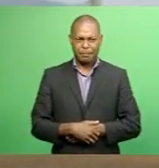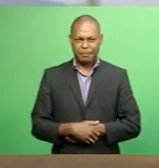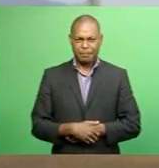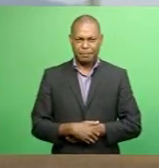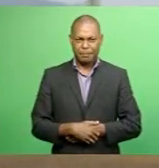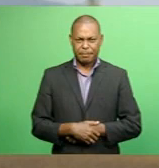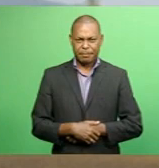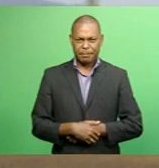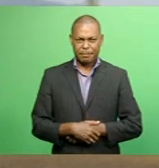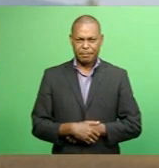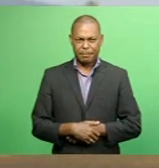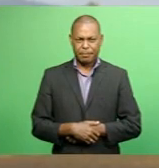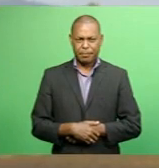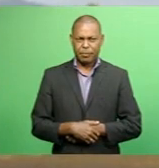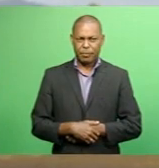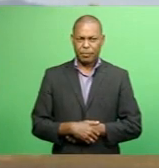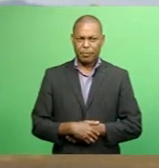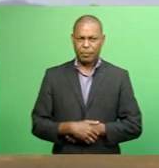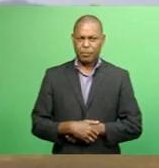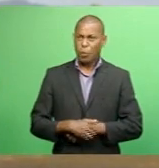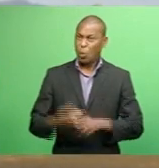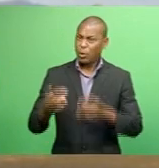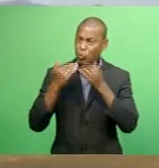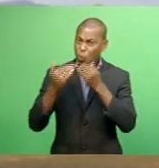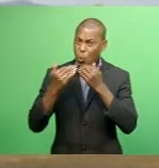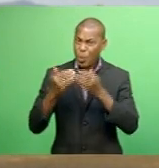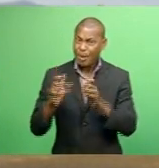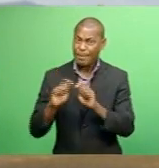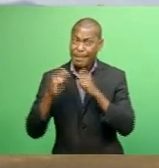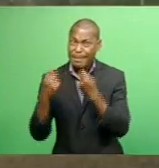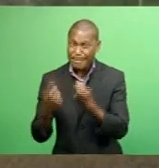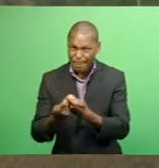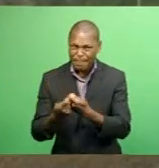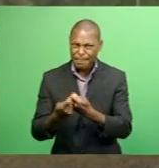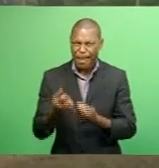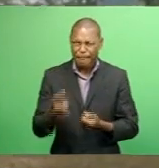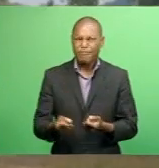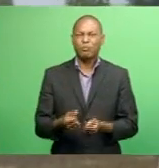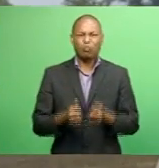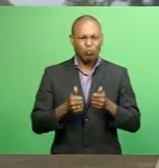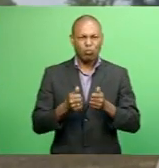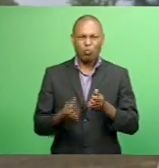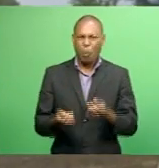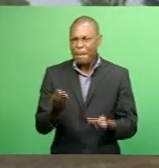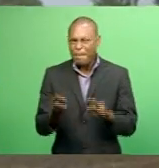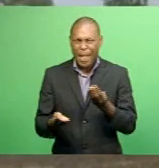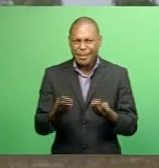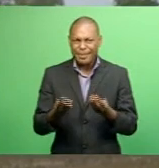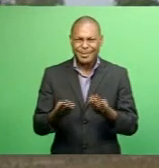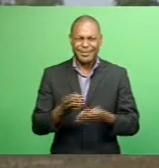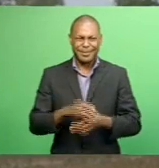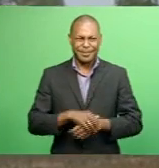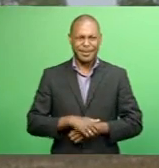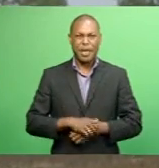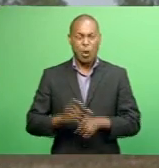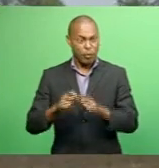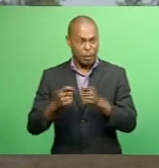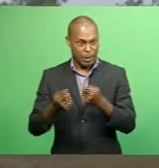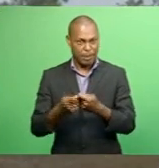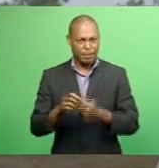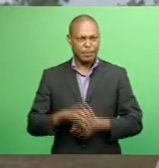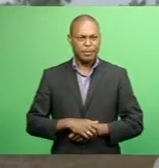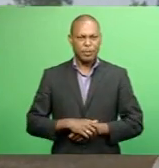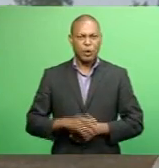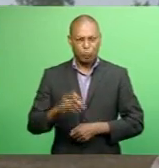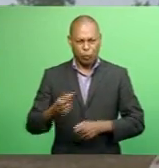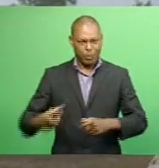teams for giving a good battle this weekend. We always praise tournament Fiji. It's always harder, week